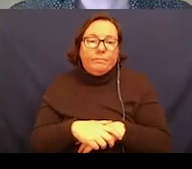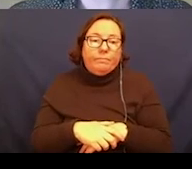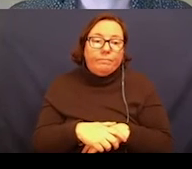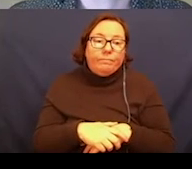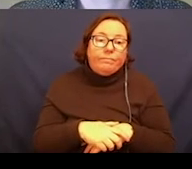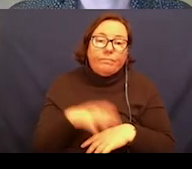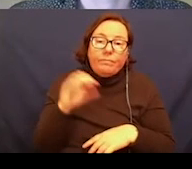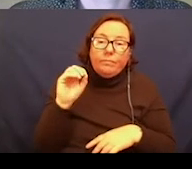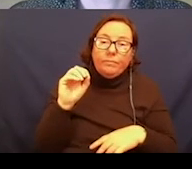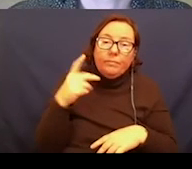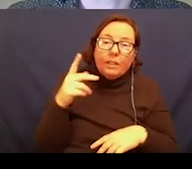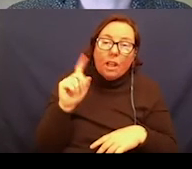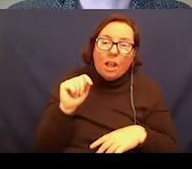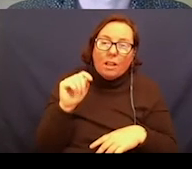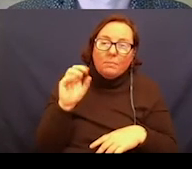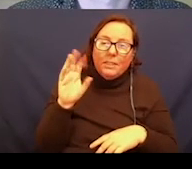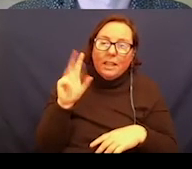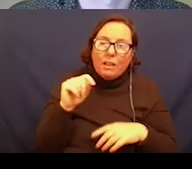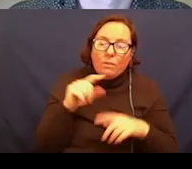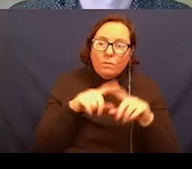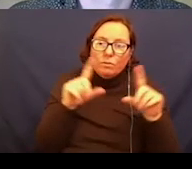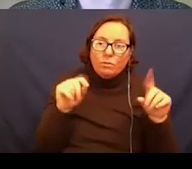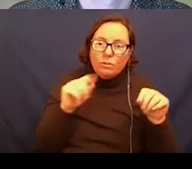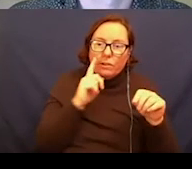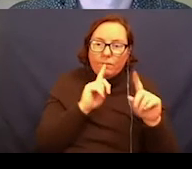The opt-out reply card looks like this.